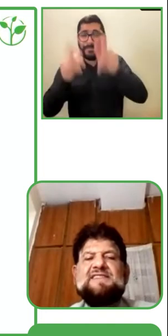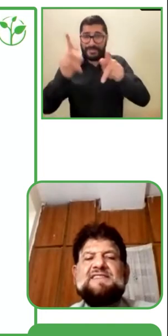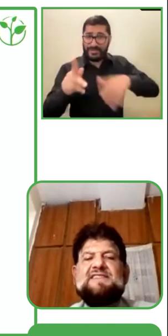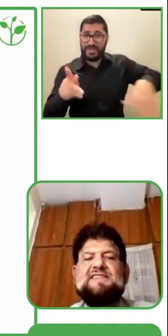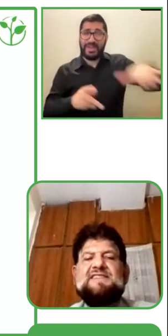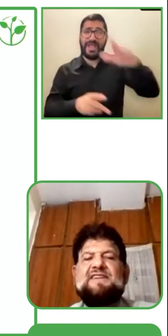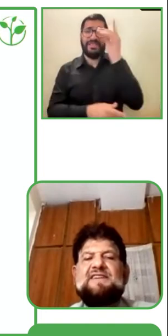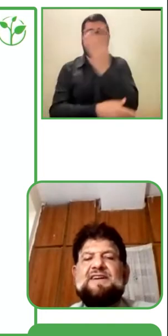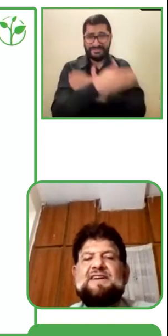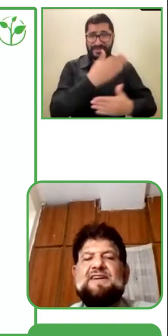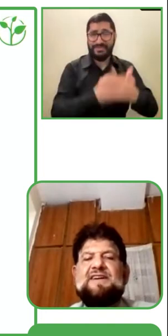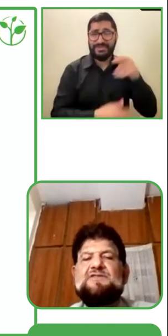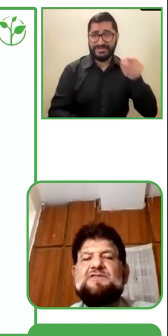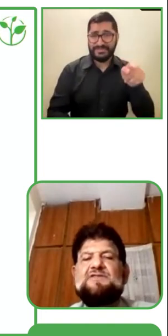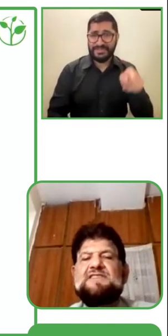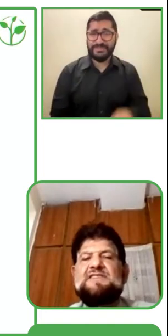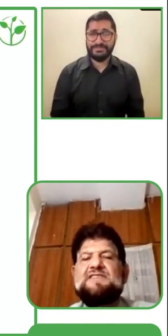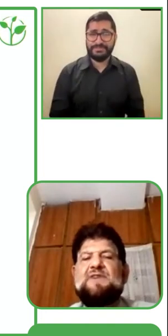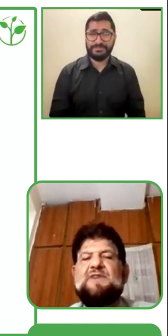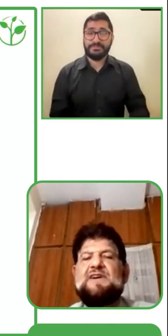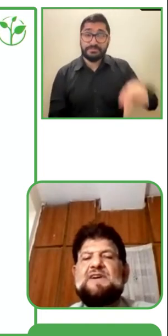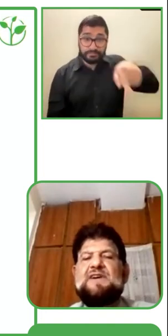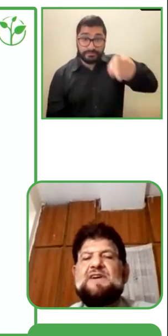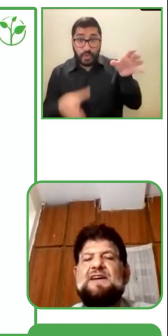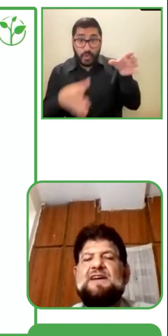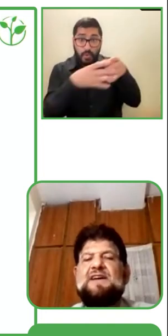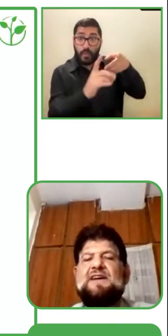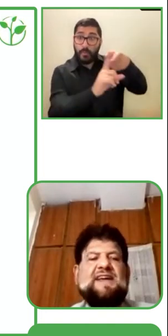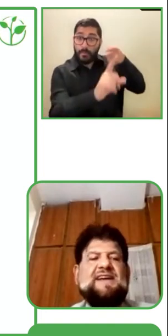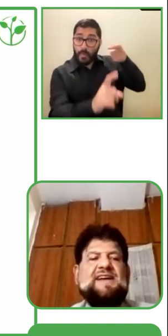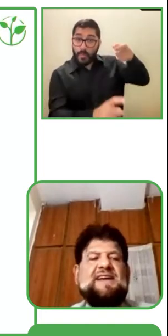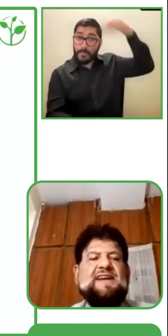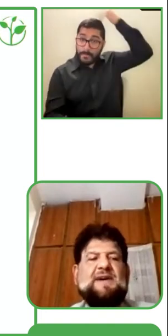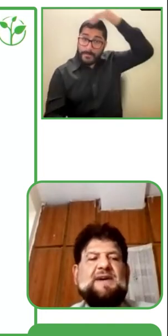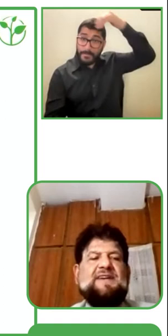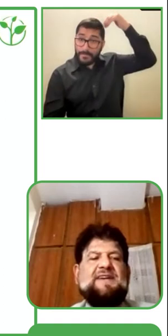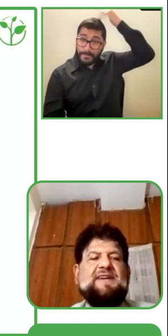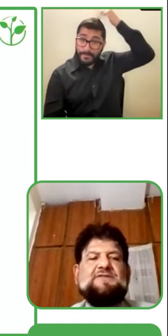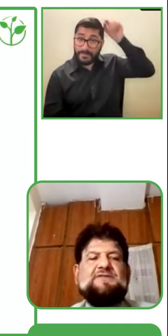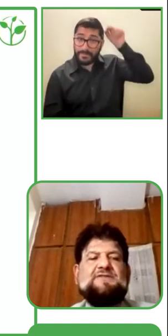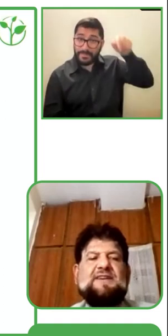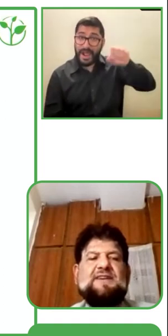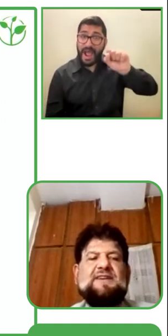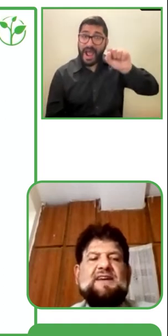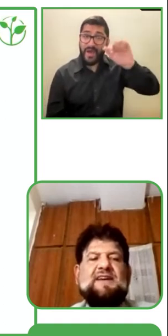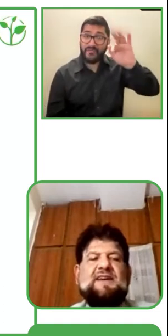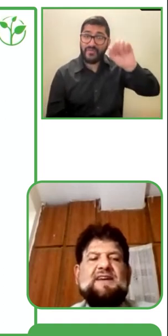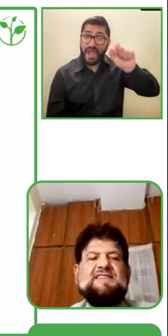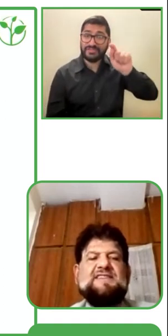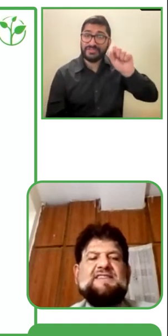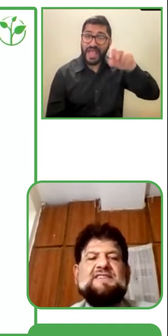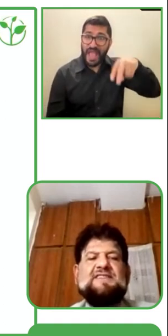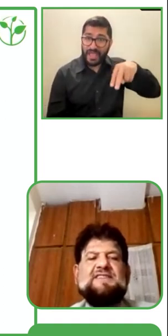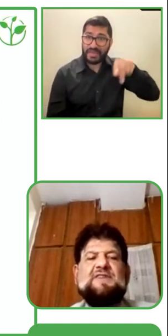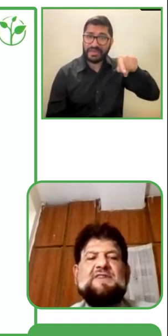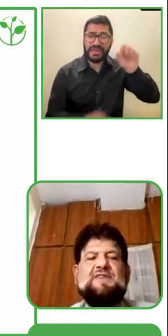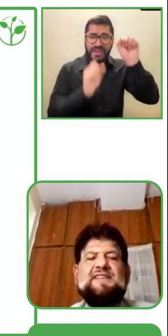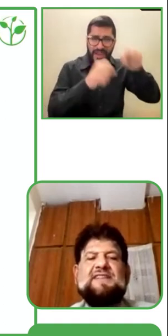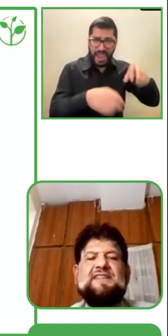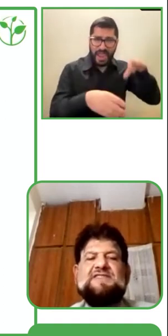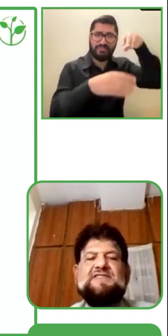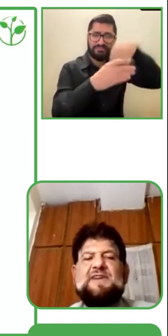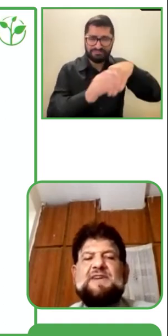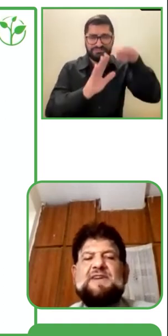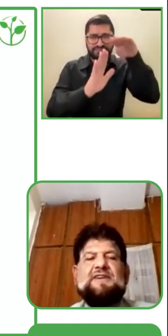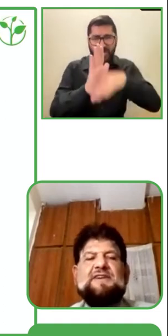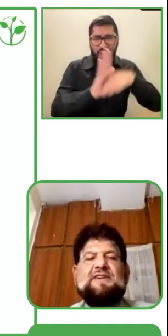I discussed earlier. Also, this program was financed by various donor agencies, including